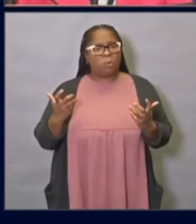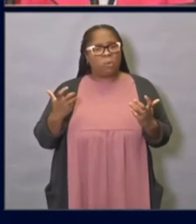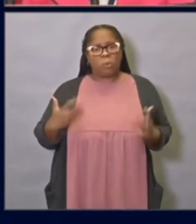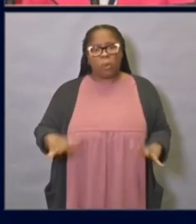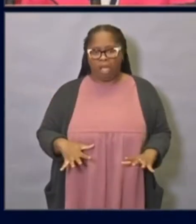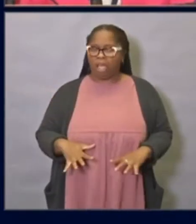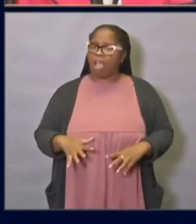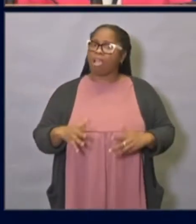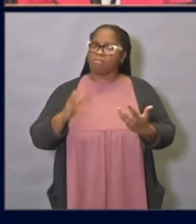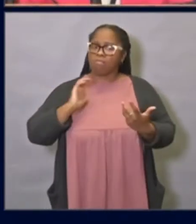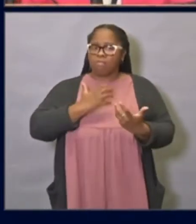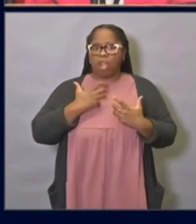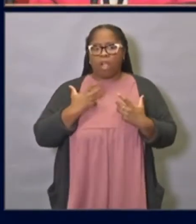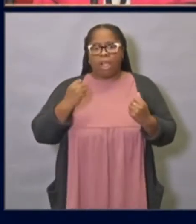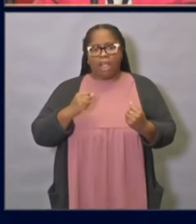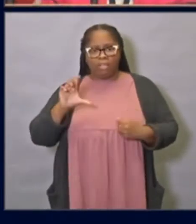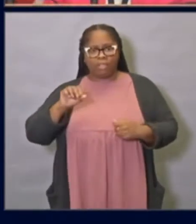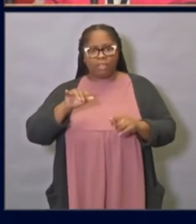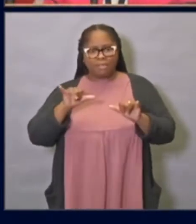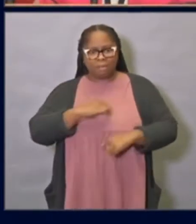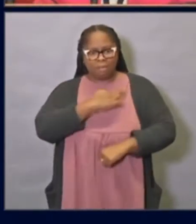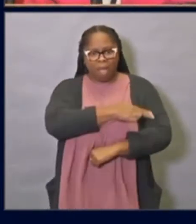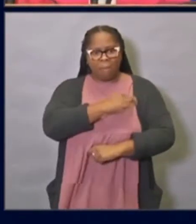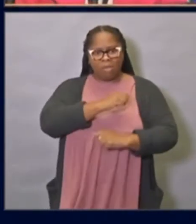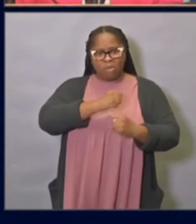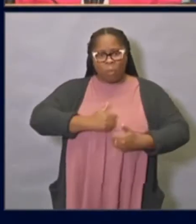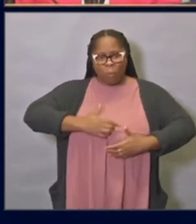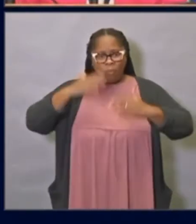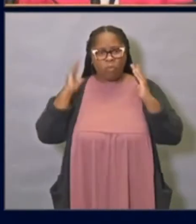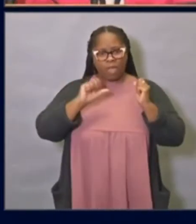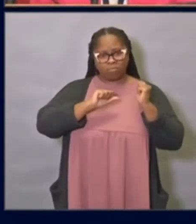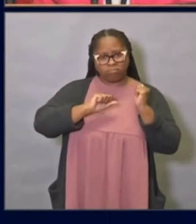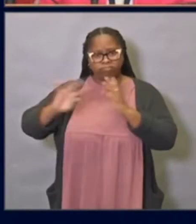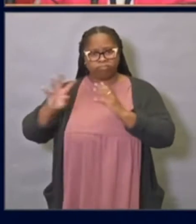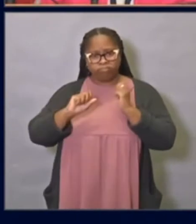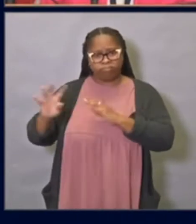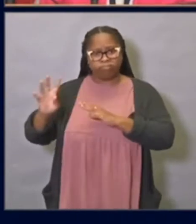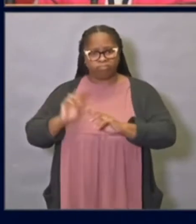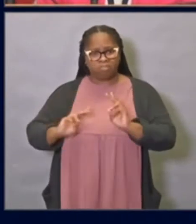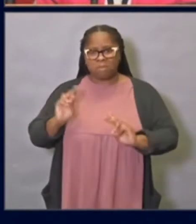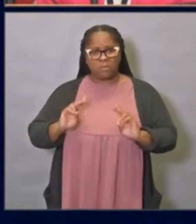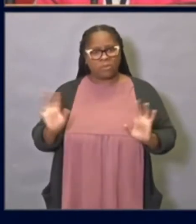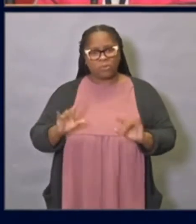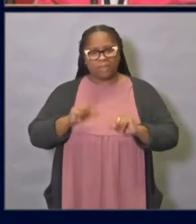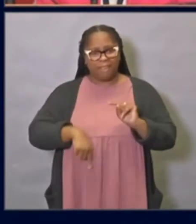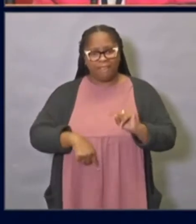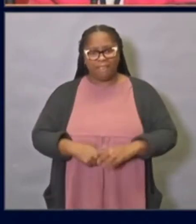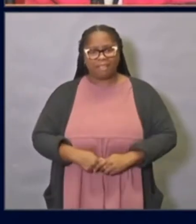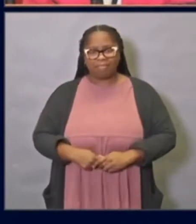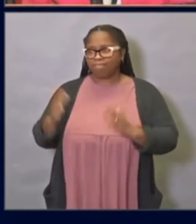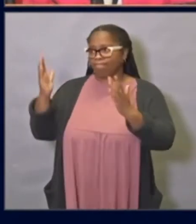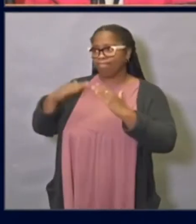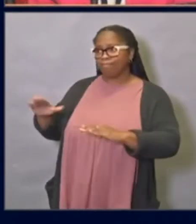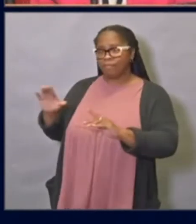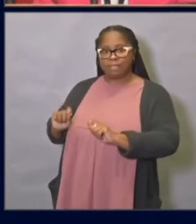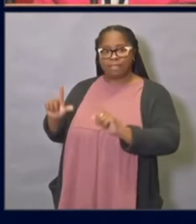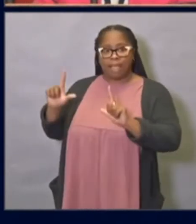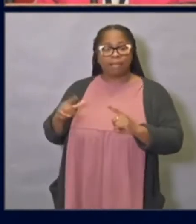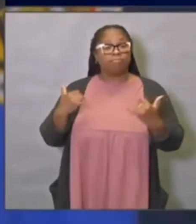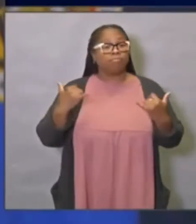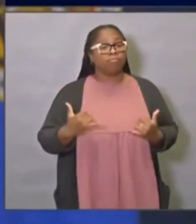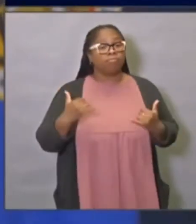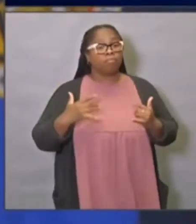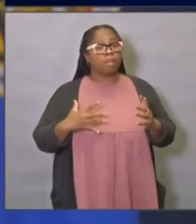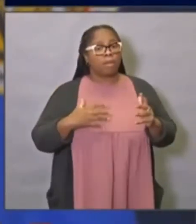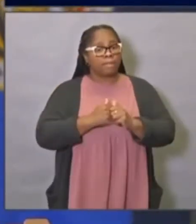healthcare system. I'll take the next slide. Now to update you on our current status. We're sad